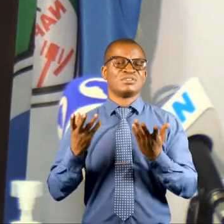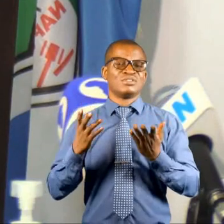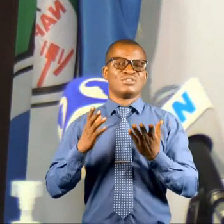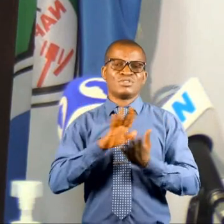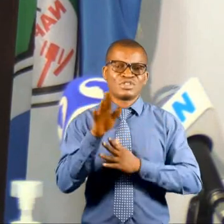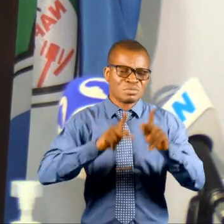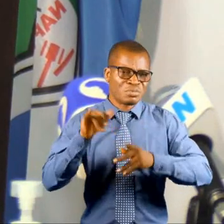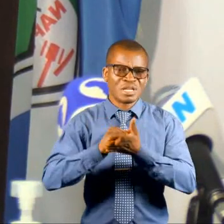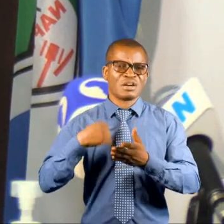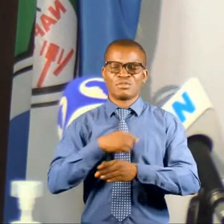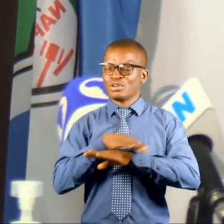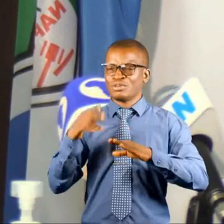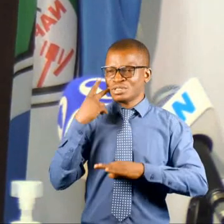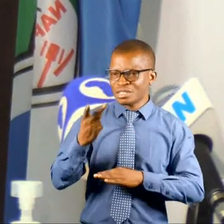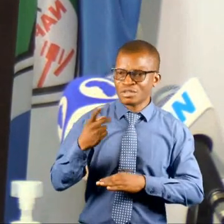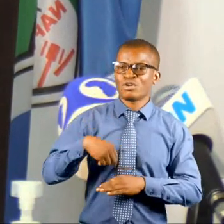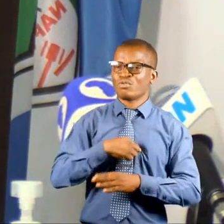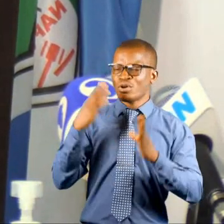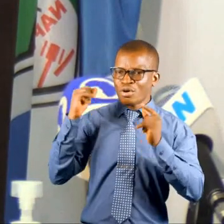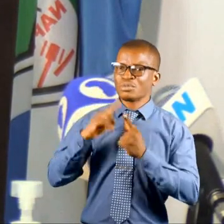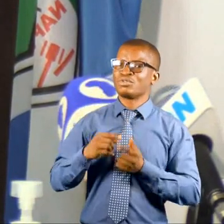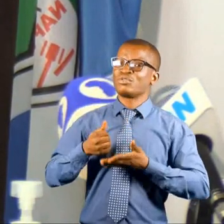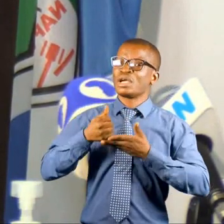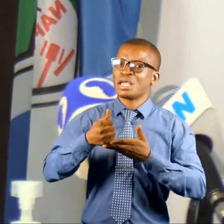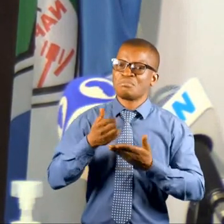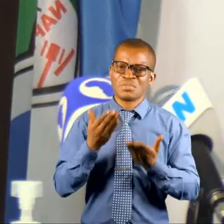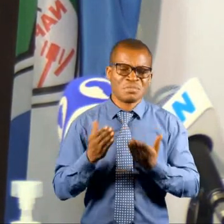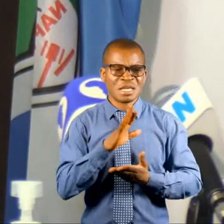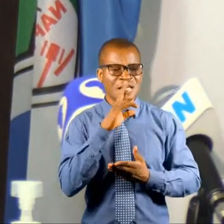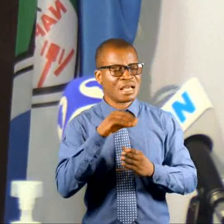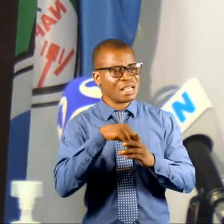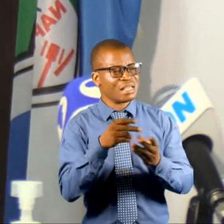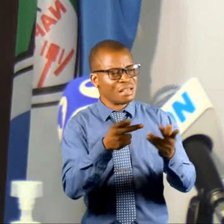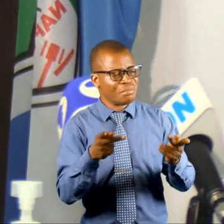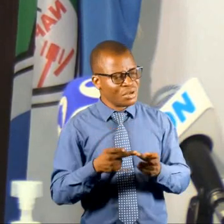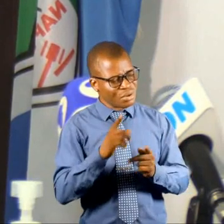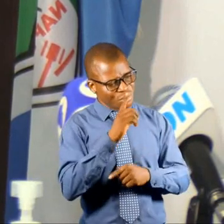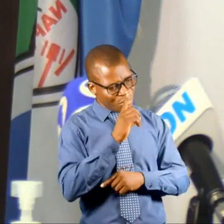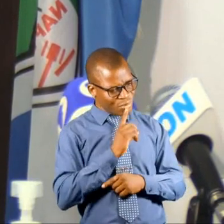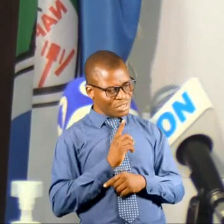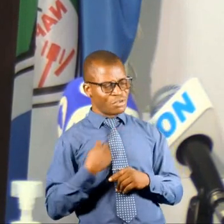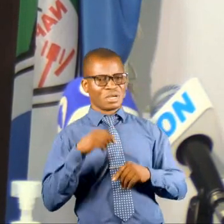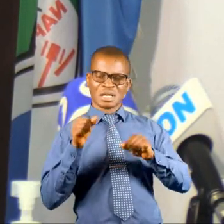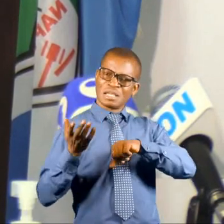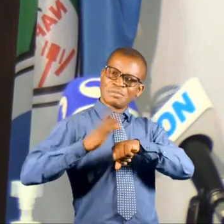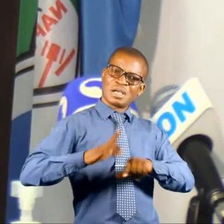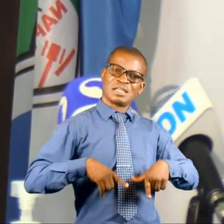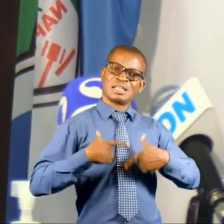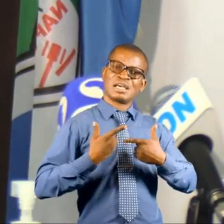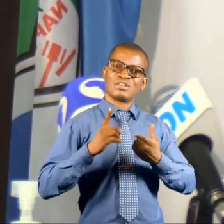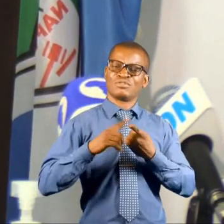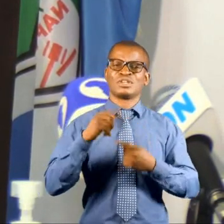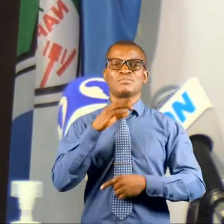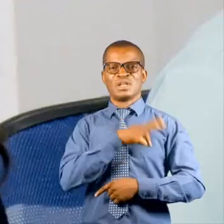it's those people we don't see we hope to help, and maybe quietly in some ways we impact people's lives